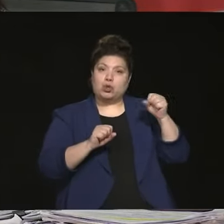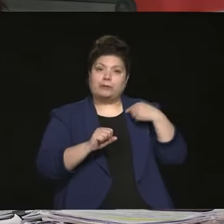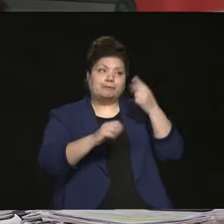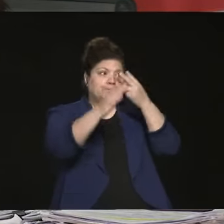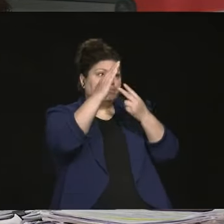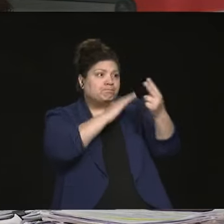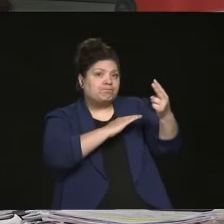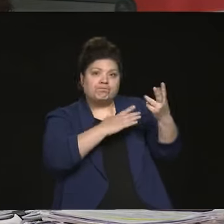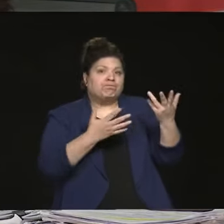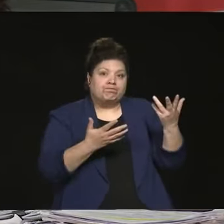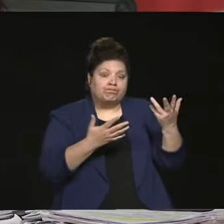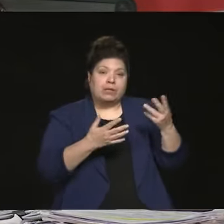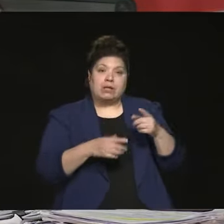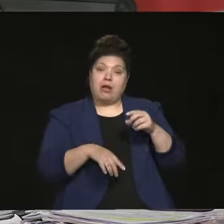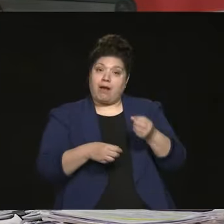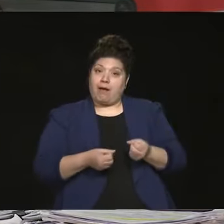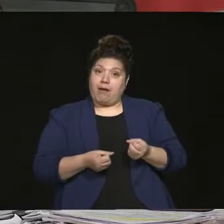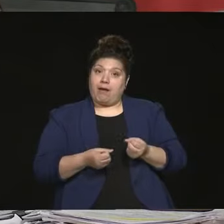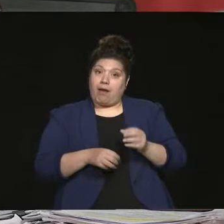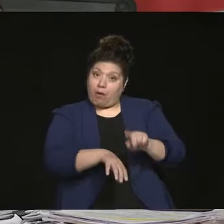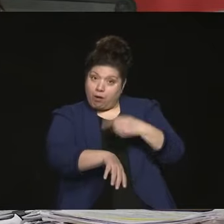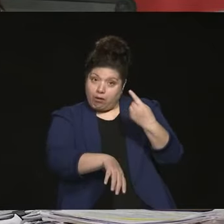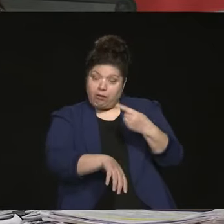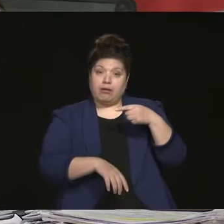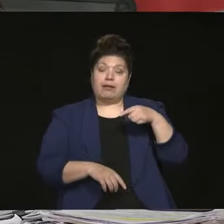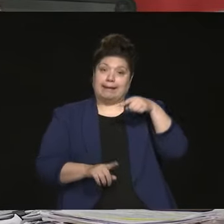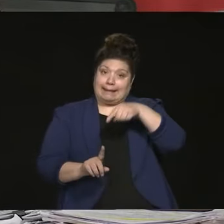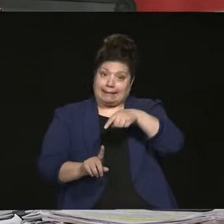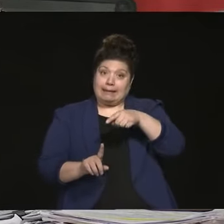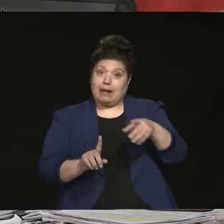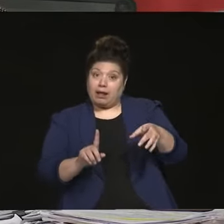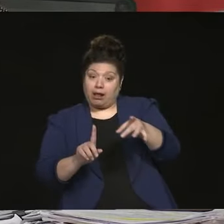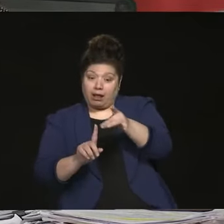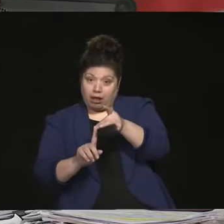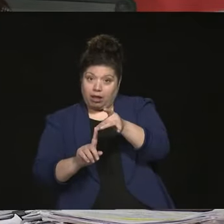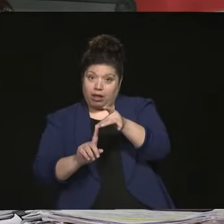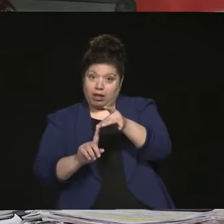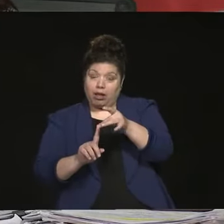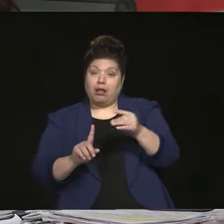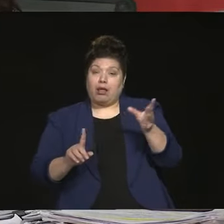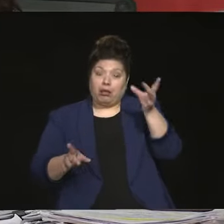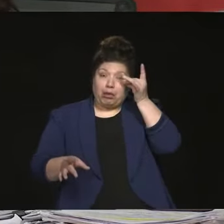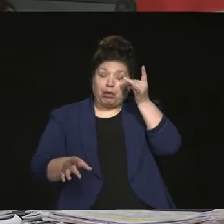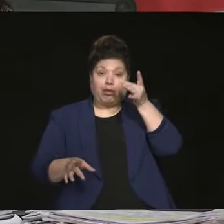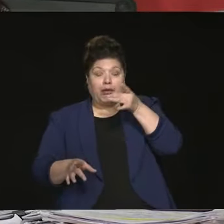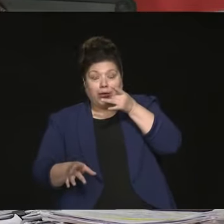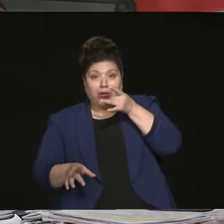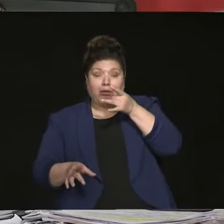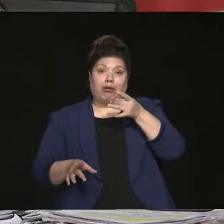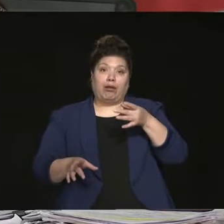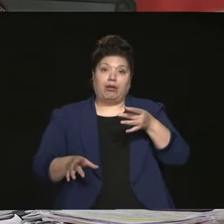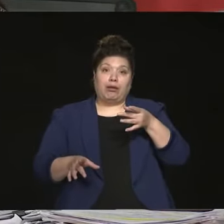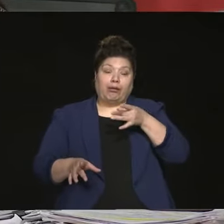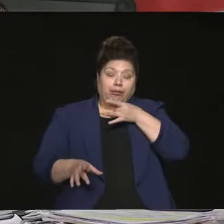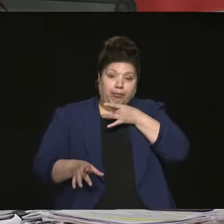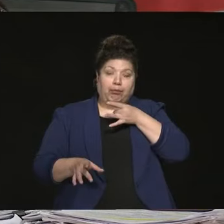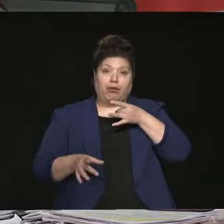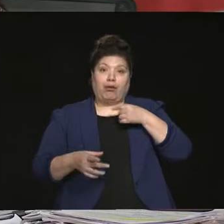to undergo the full clinical course of their illness to the final outcome. That's sort of the numerator.